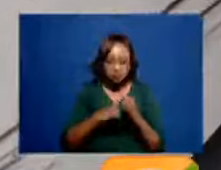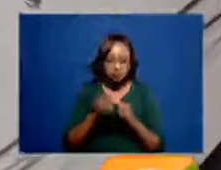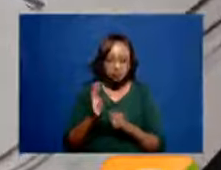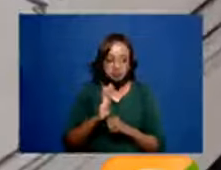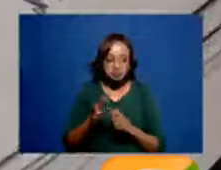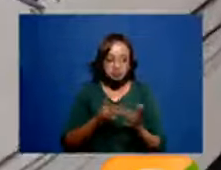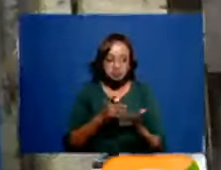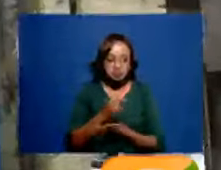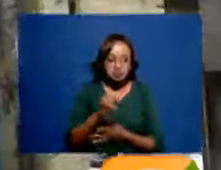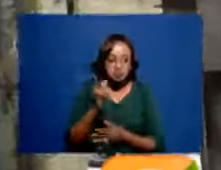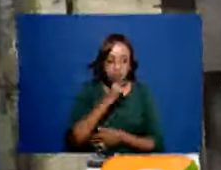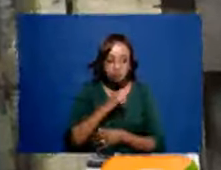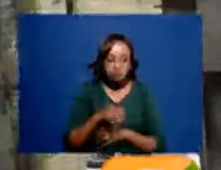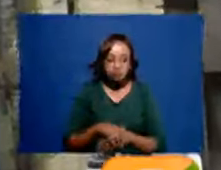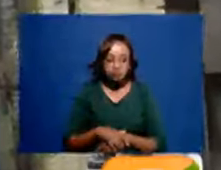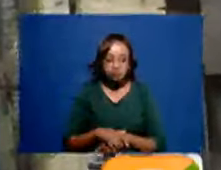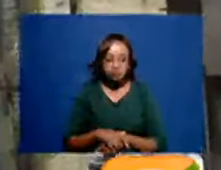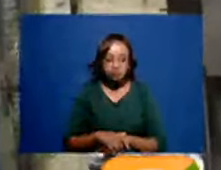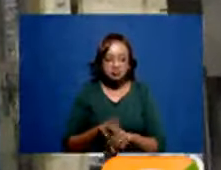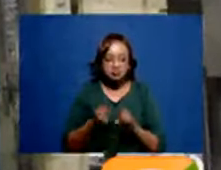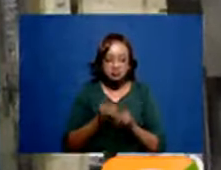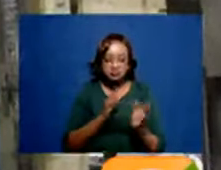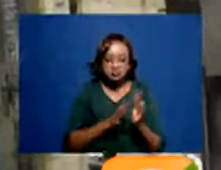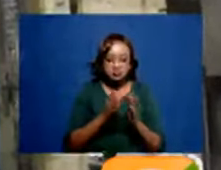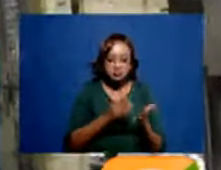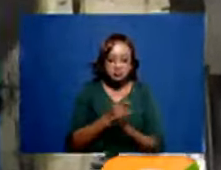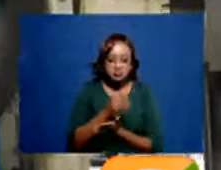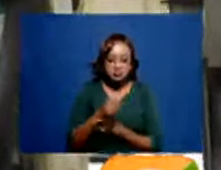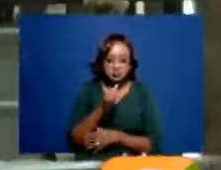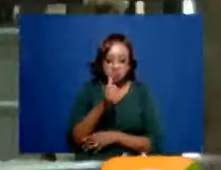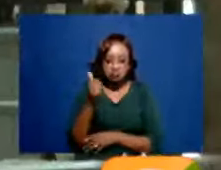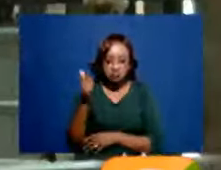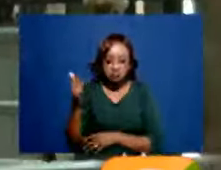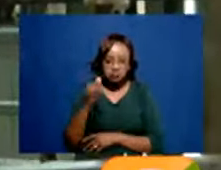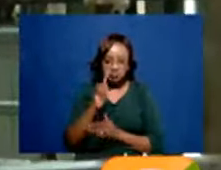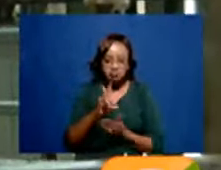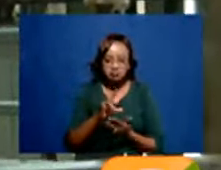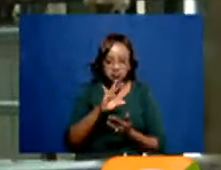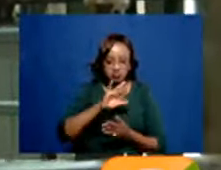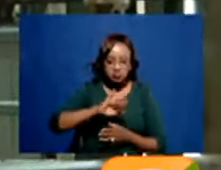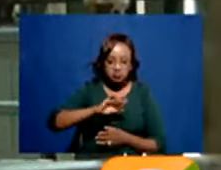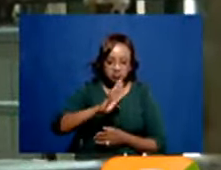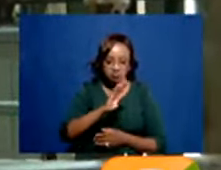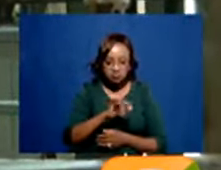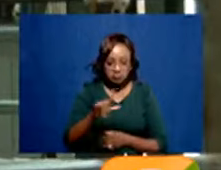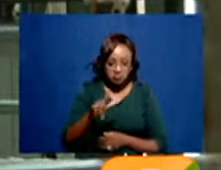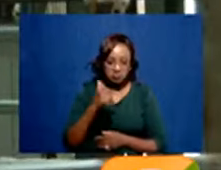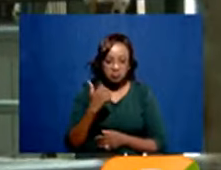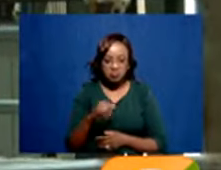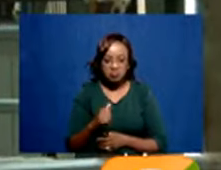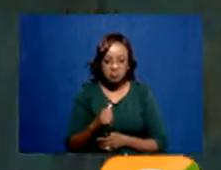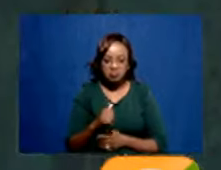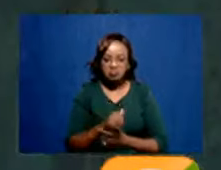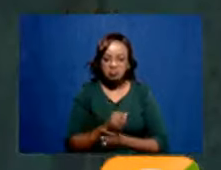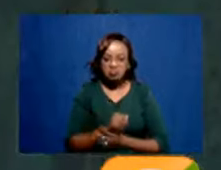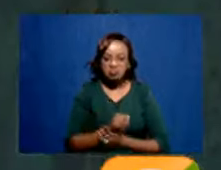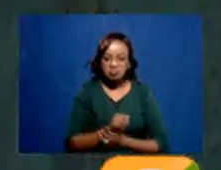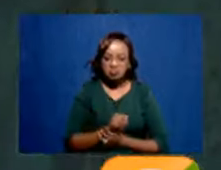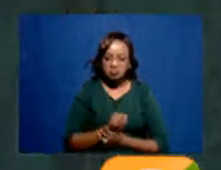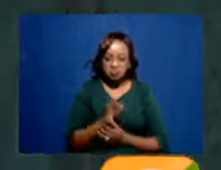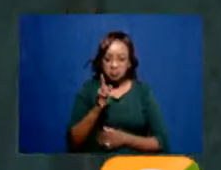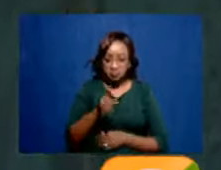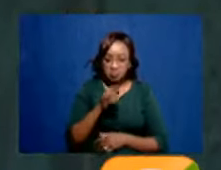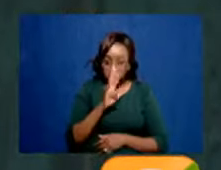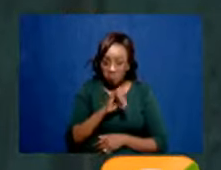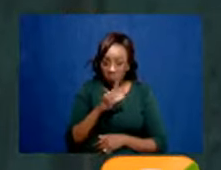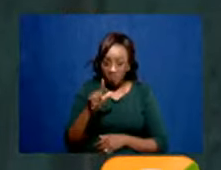previous administrations to write off the debts had failed, impacting negatively on the operations of the sugar companies. That is